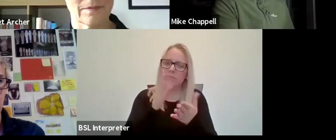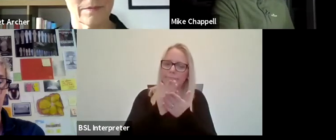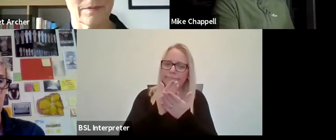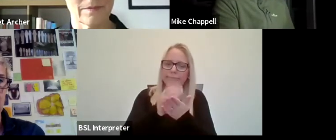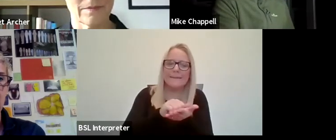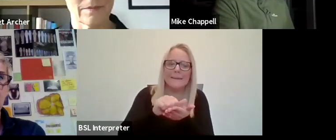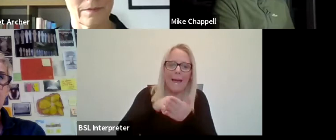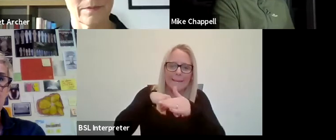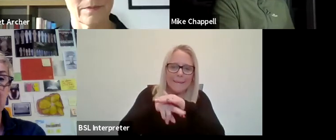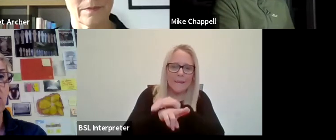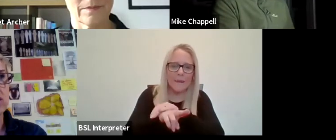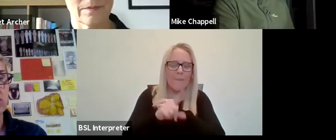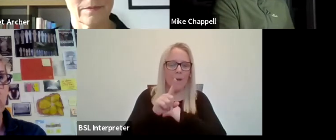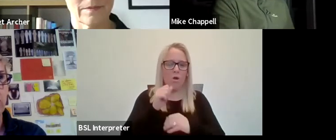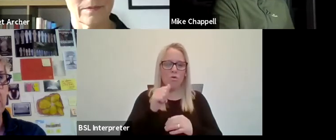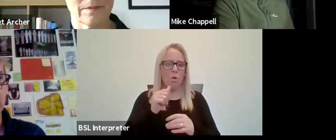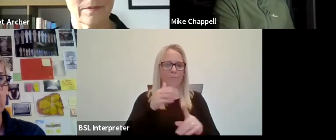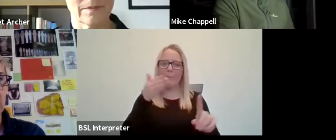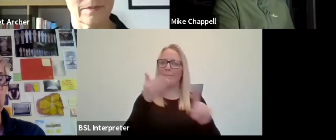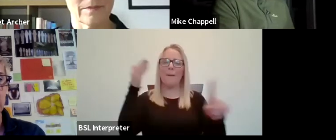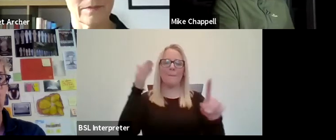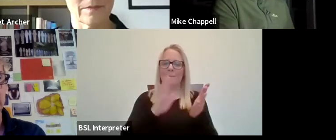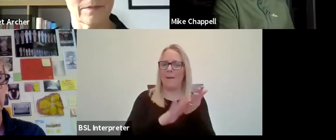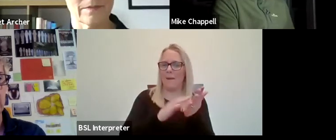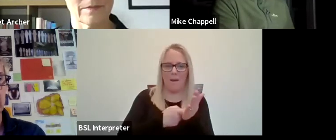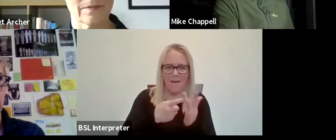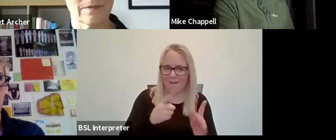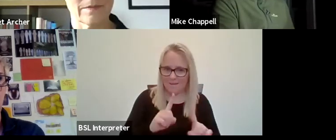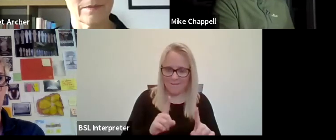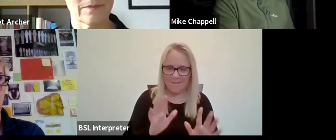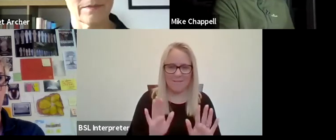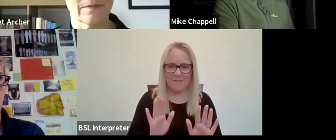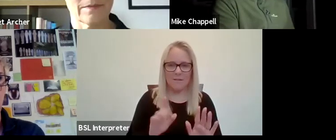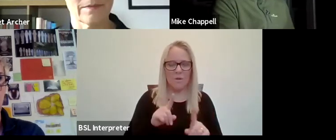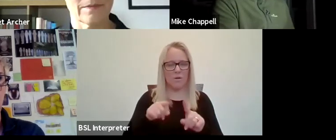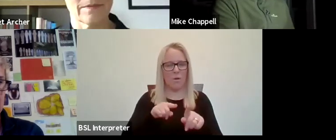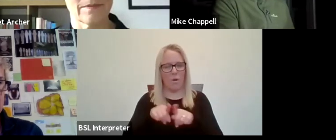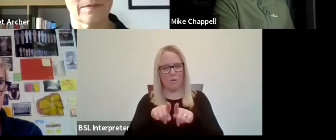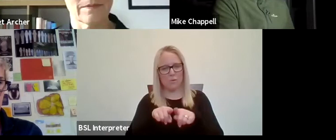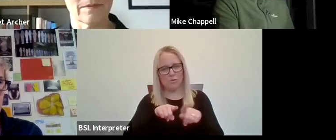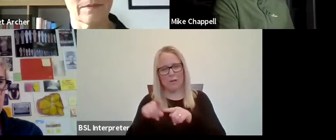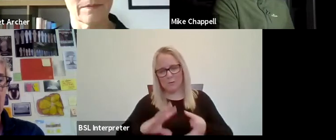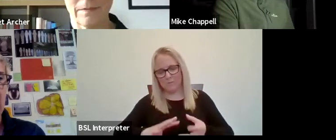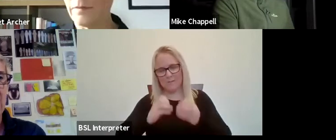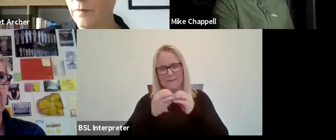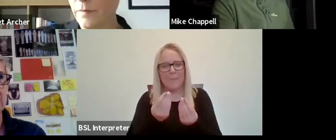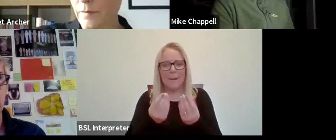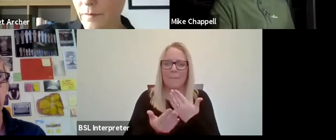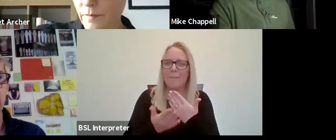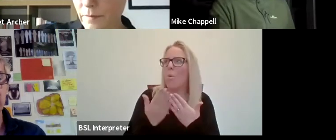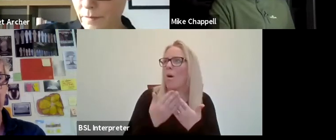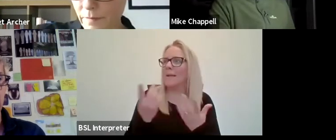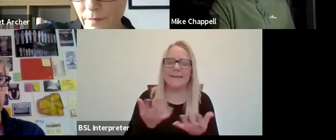as MRI scanners. And also for me, there was an element of trying to make it more, in some way, poetic in a different way,